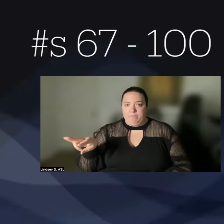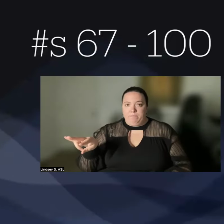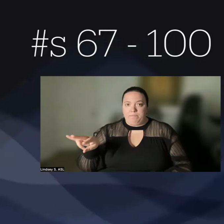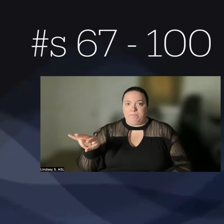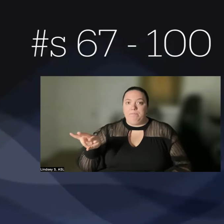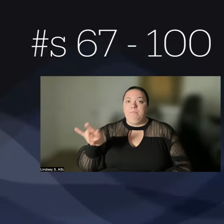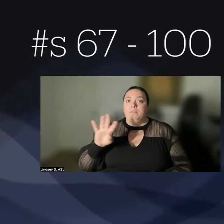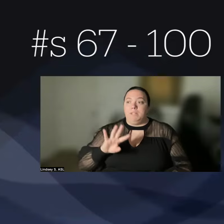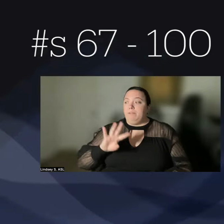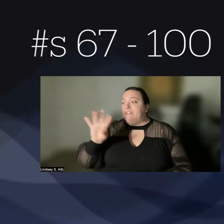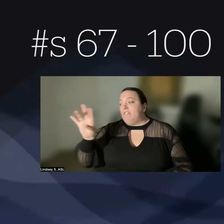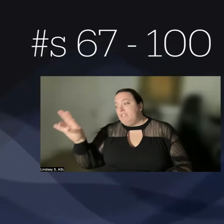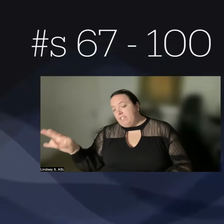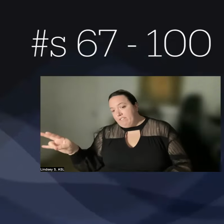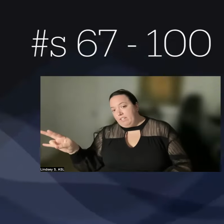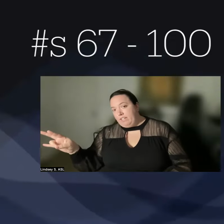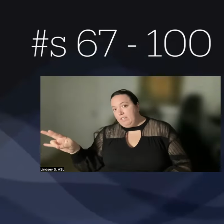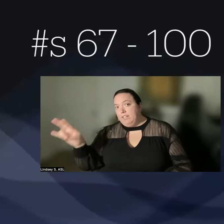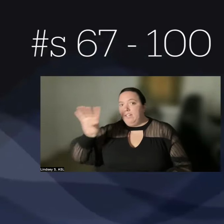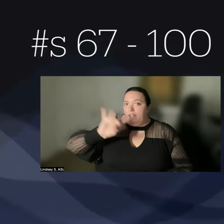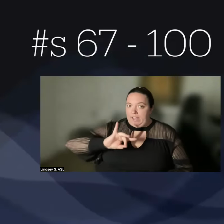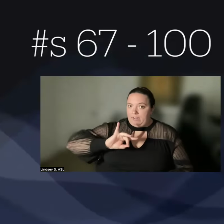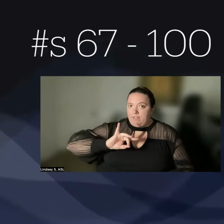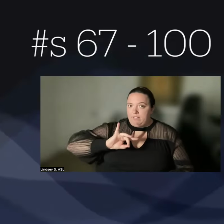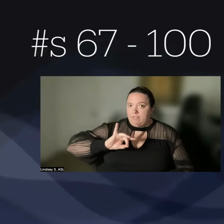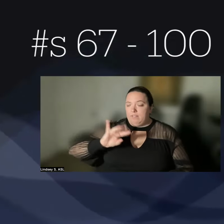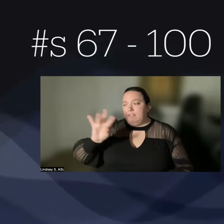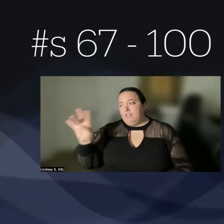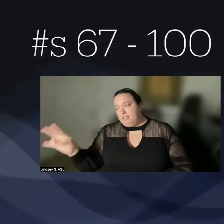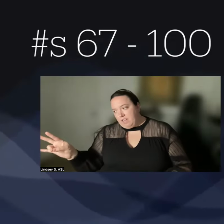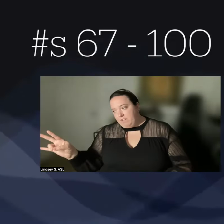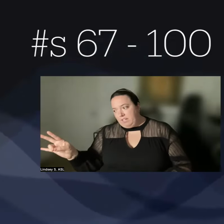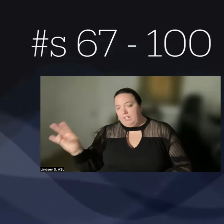77, but then we have 78,